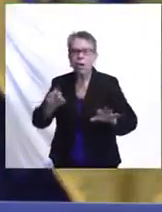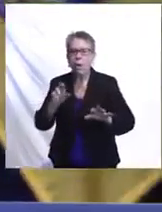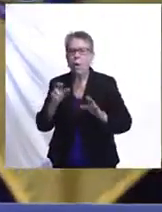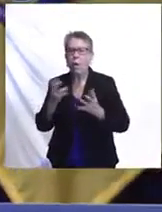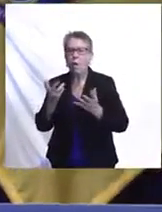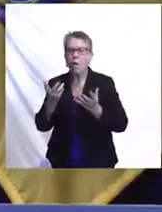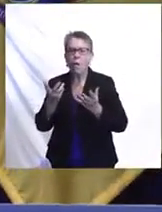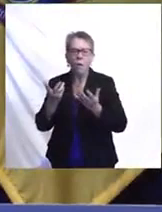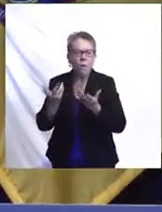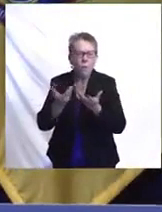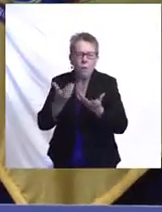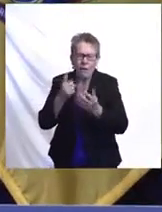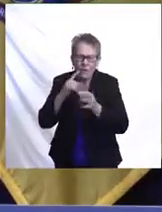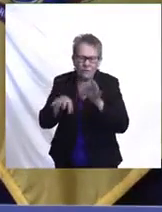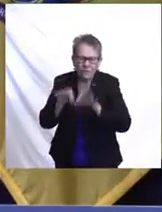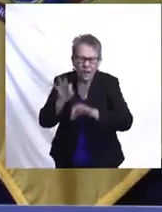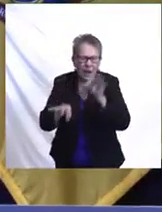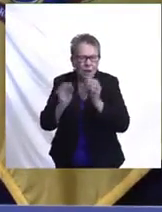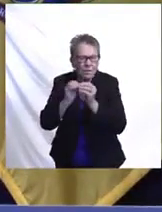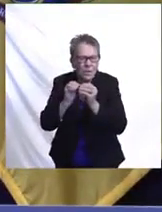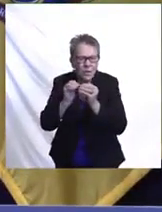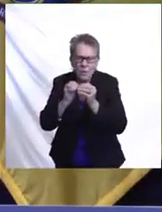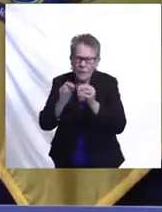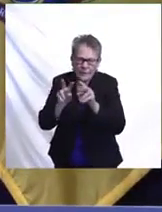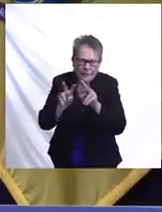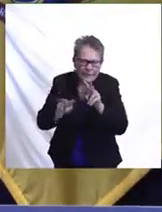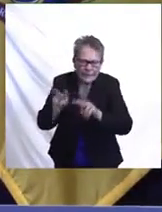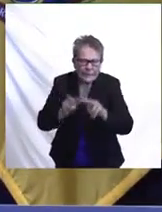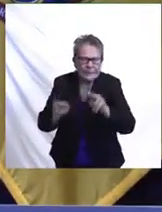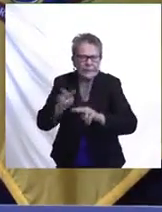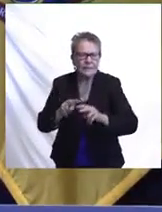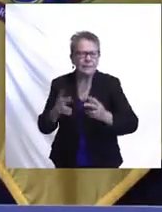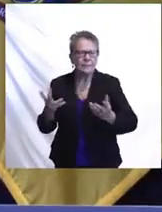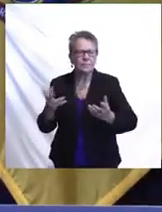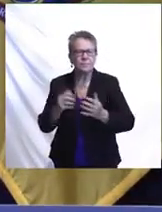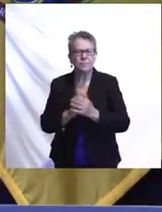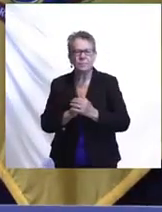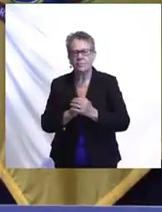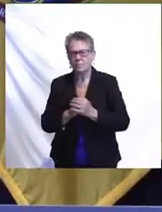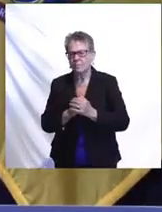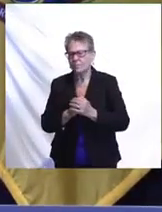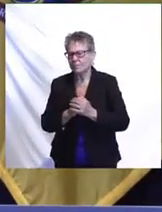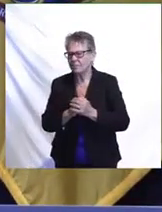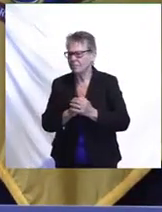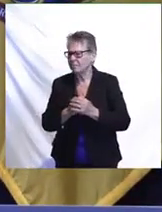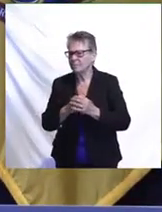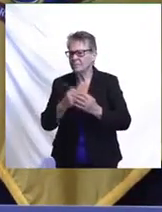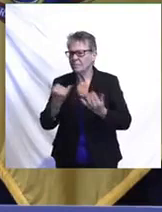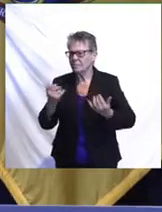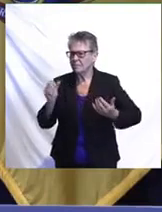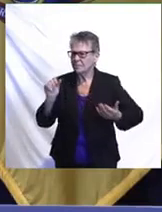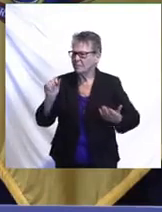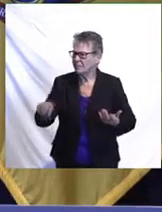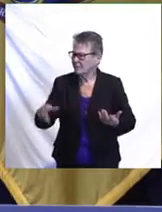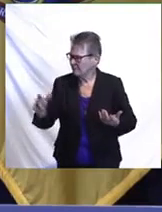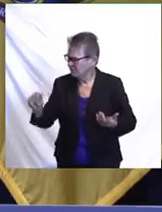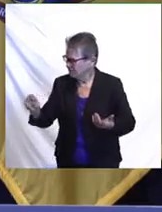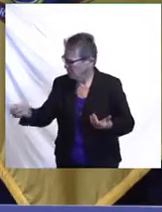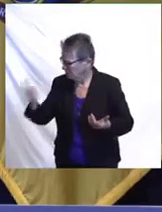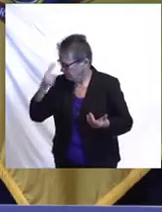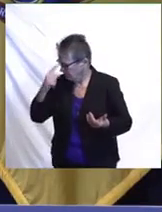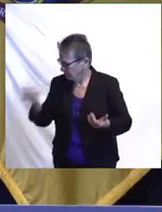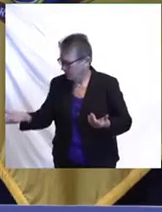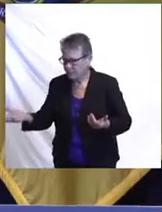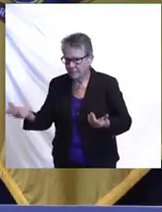you want to add? You're good. And Pat, I'm not sure whether or not how you want to tackle that,